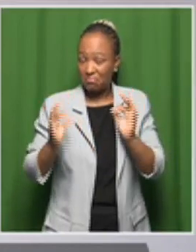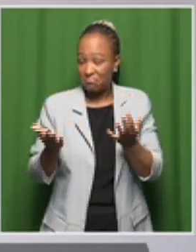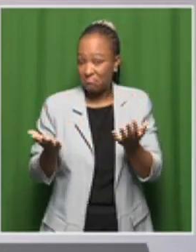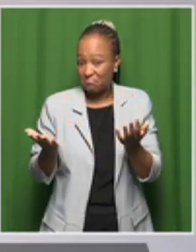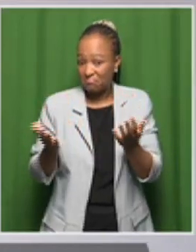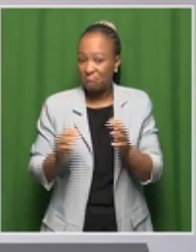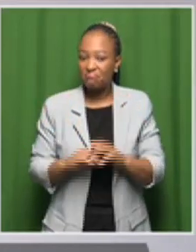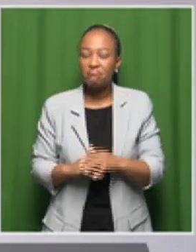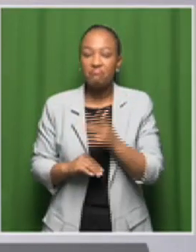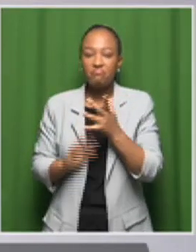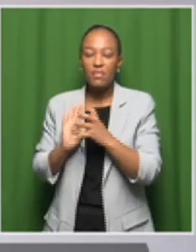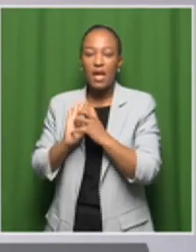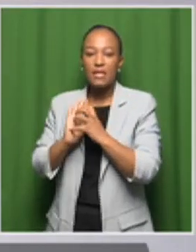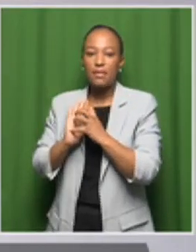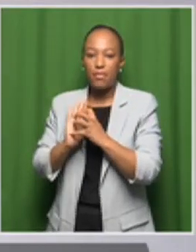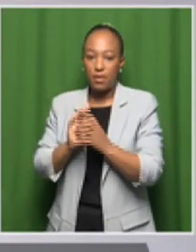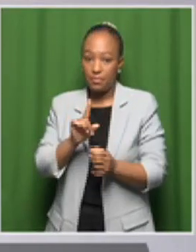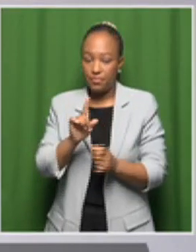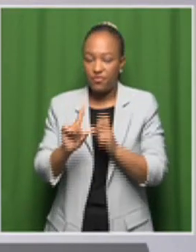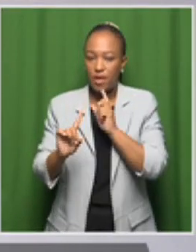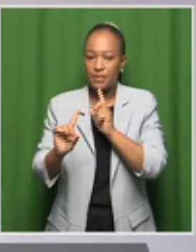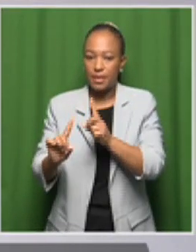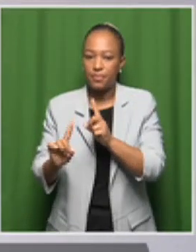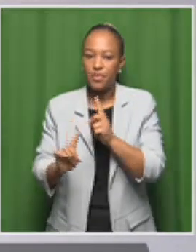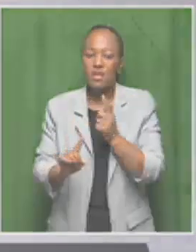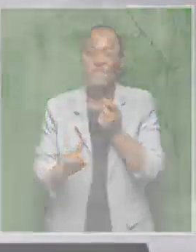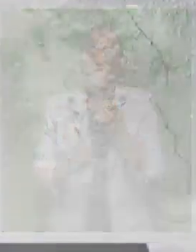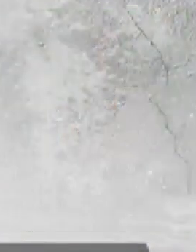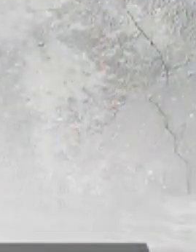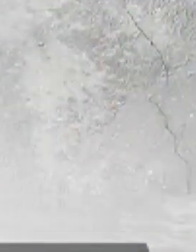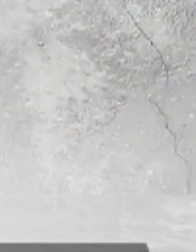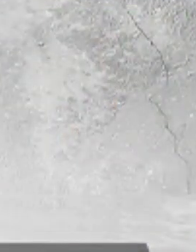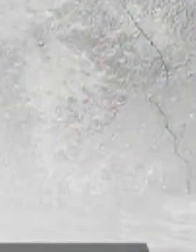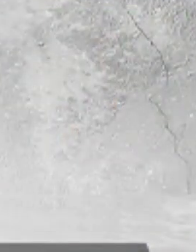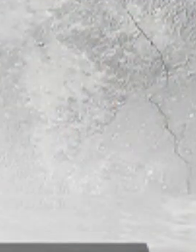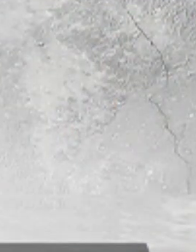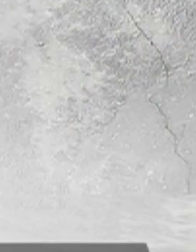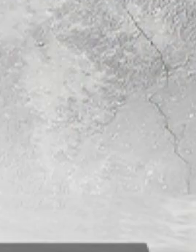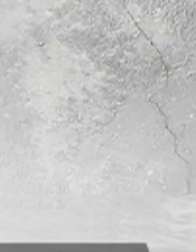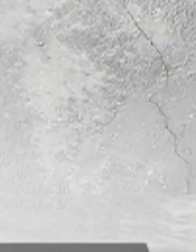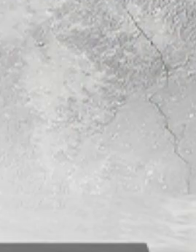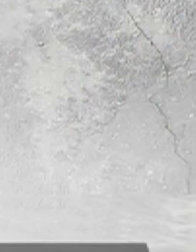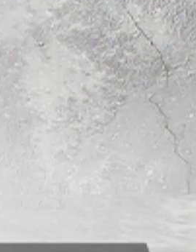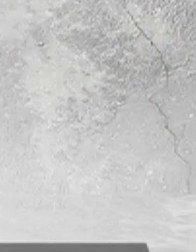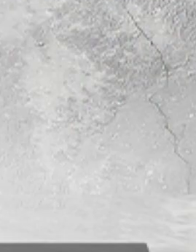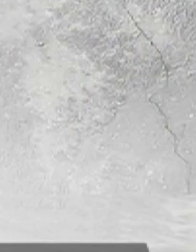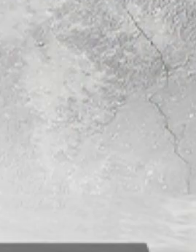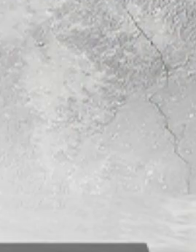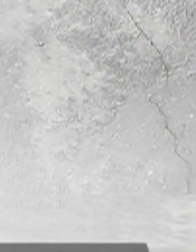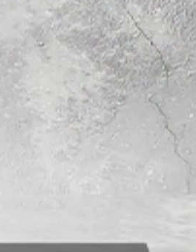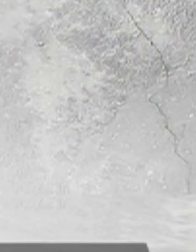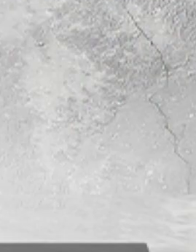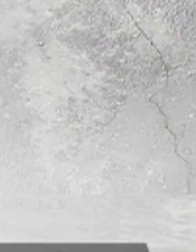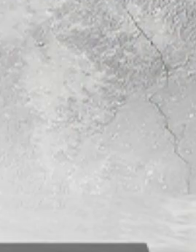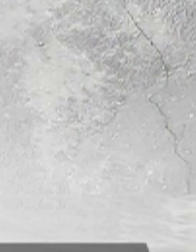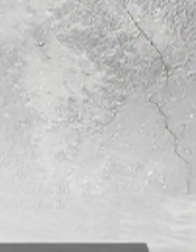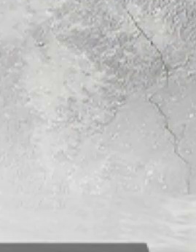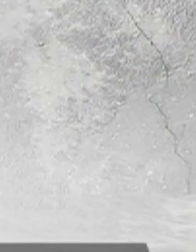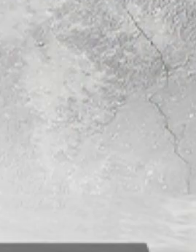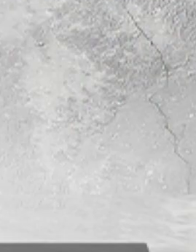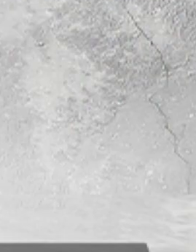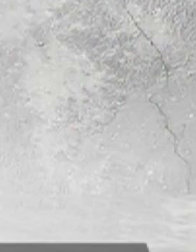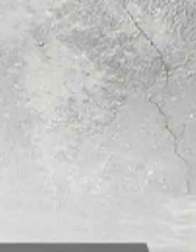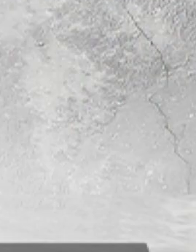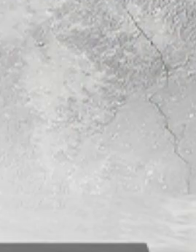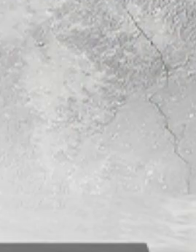Let's make an example to answer that. A few years ago, South Africans used to travel to Turkey to buy a suit to sell. A